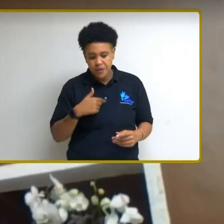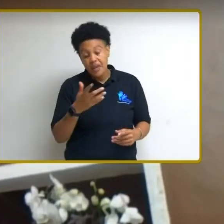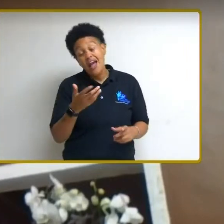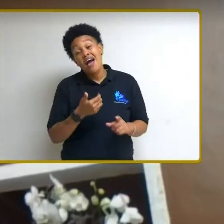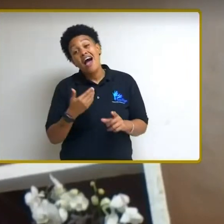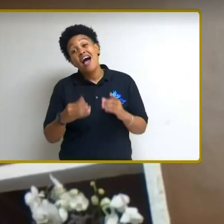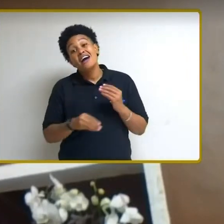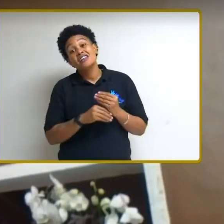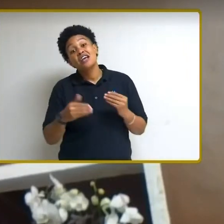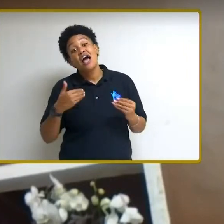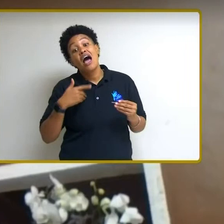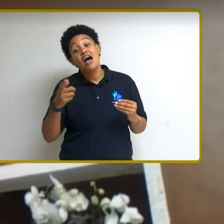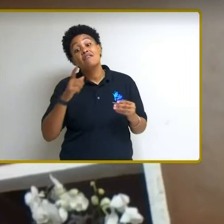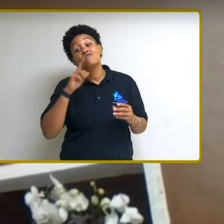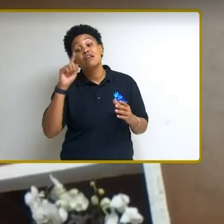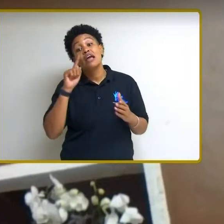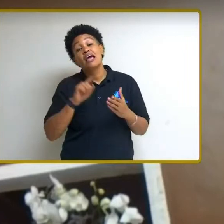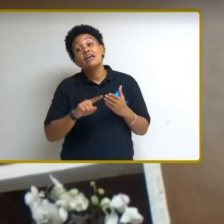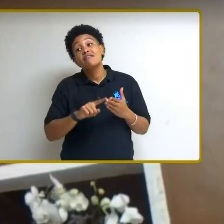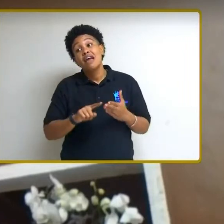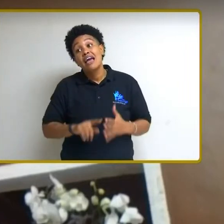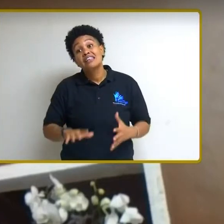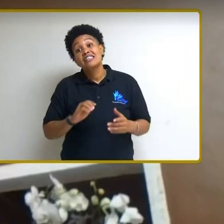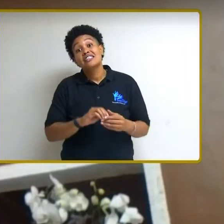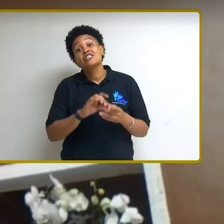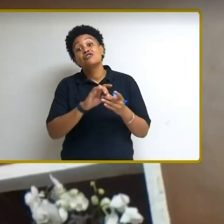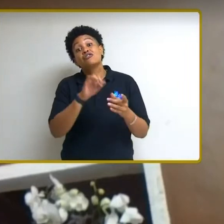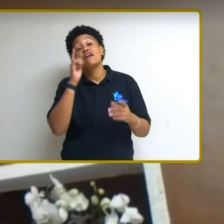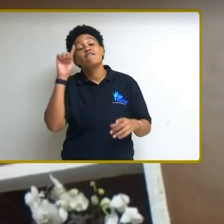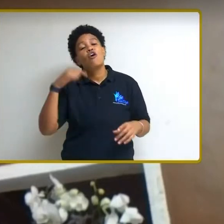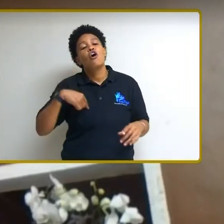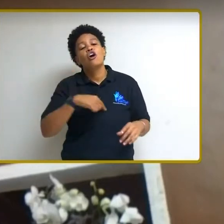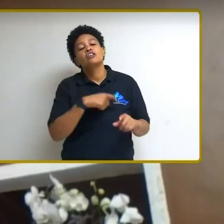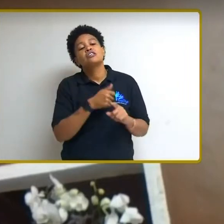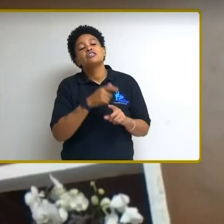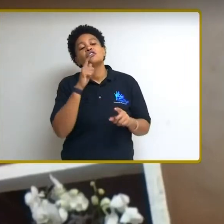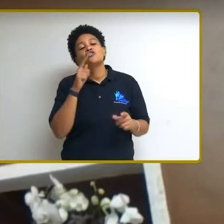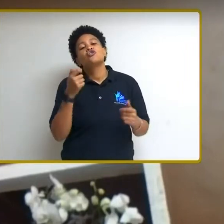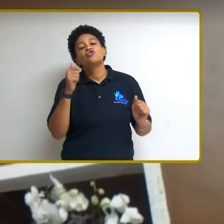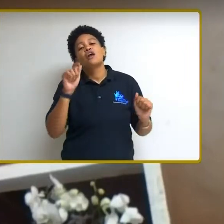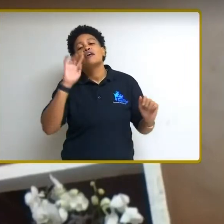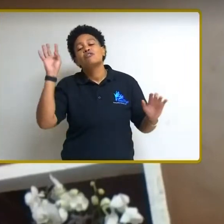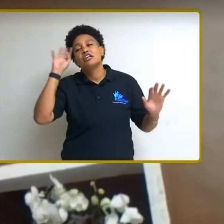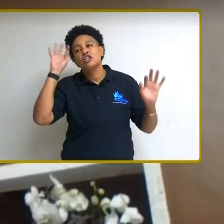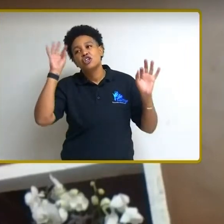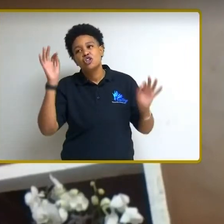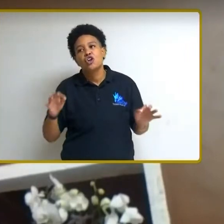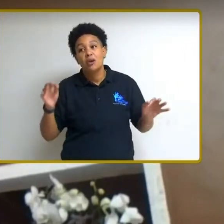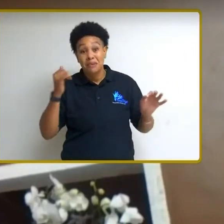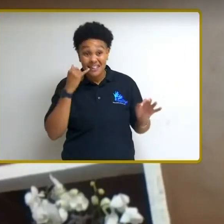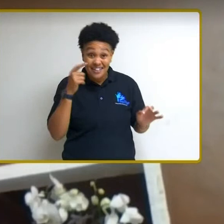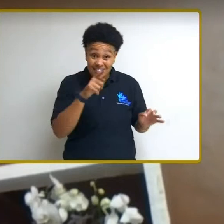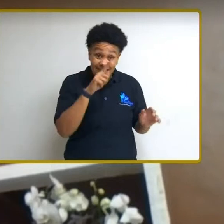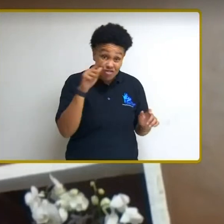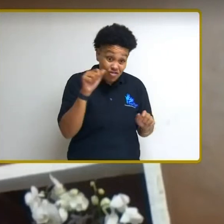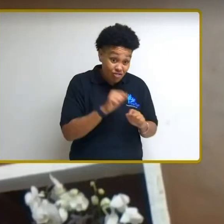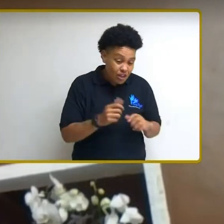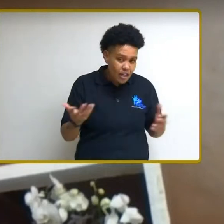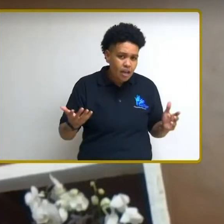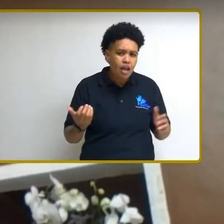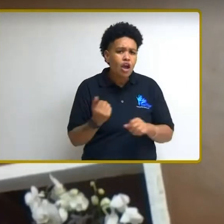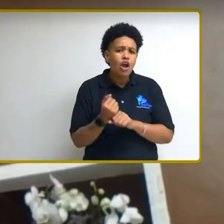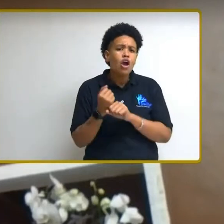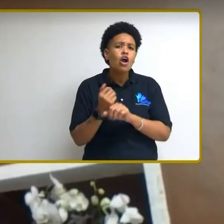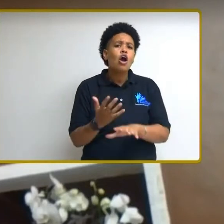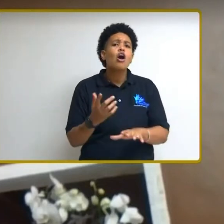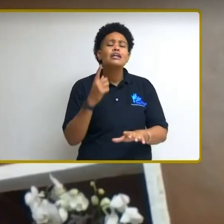also have the investigation in order for us to try and determine if there is indeed cause